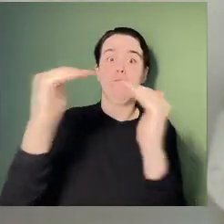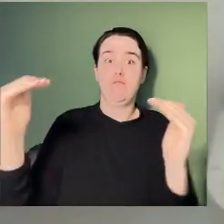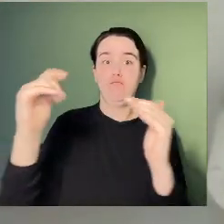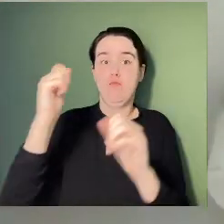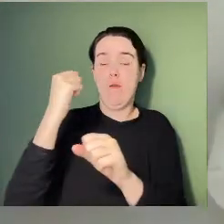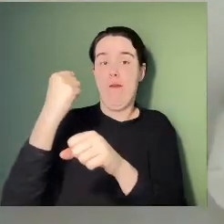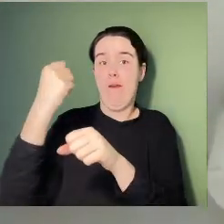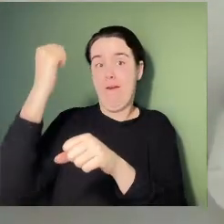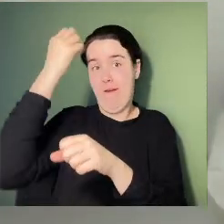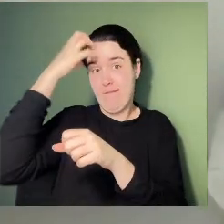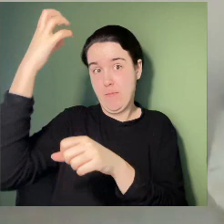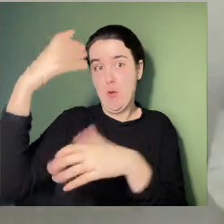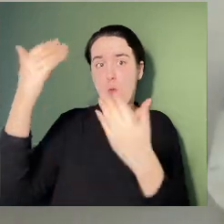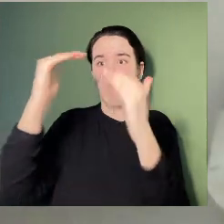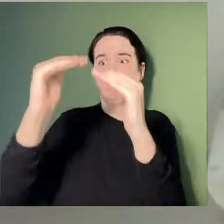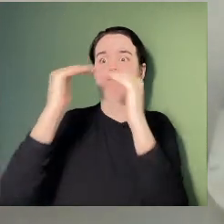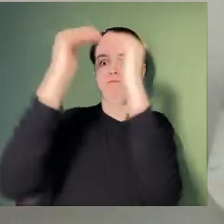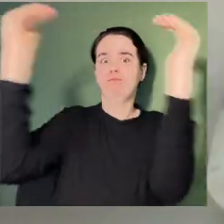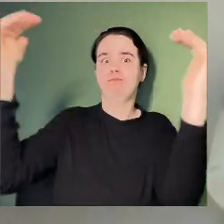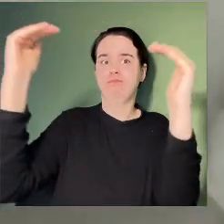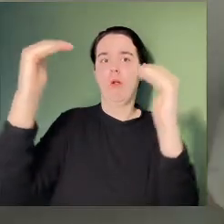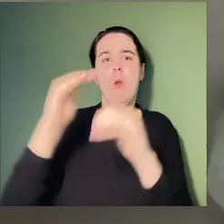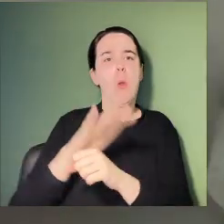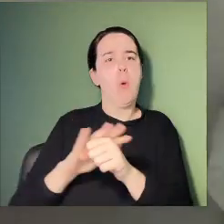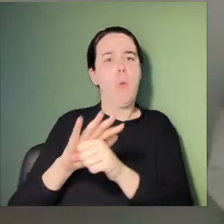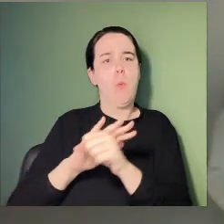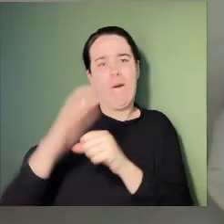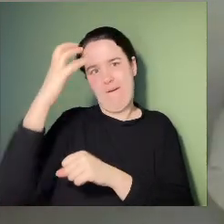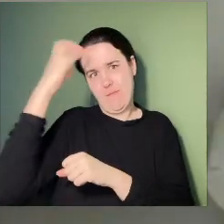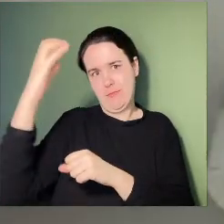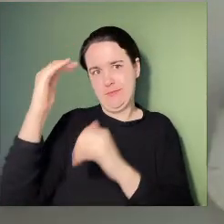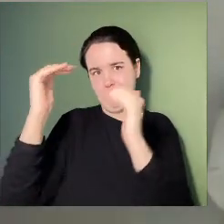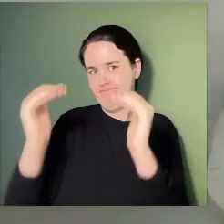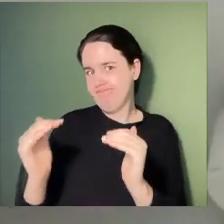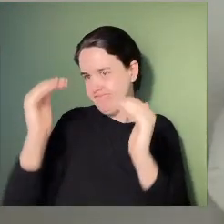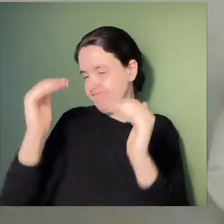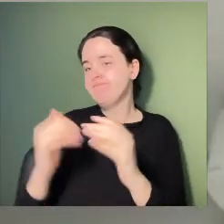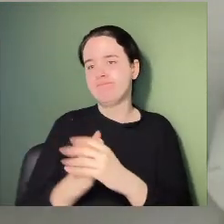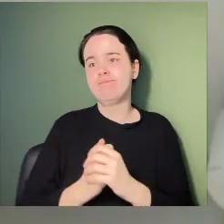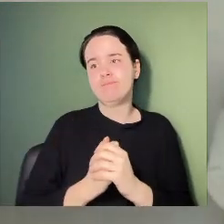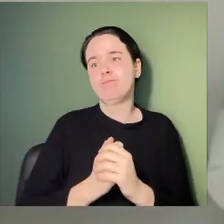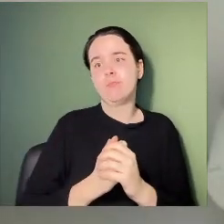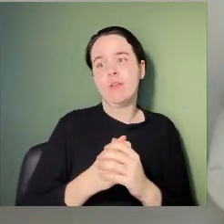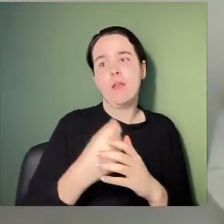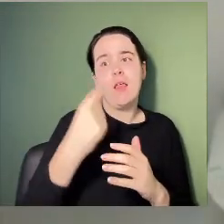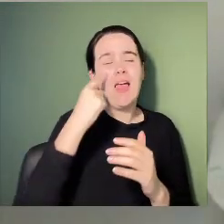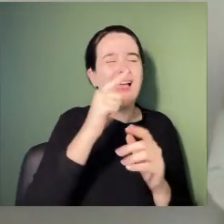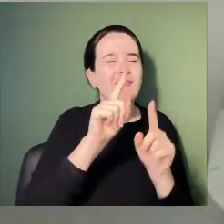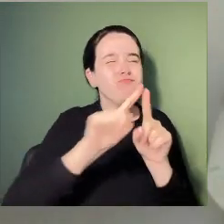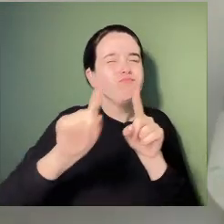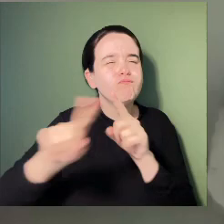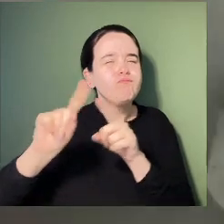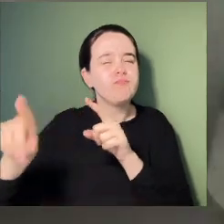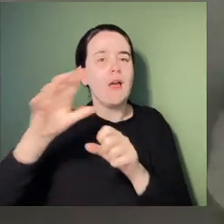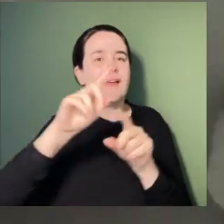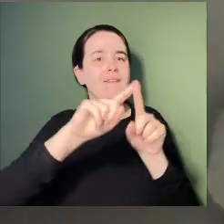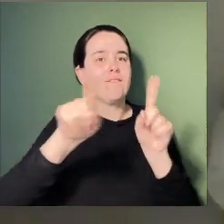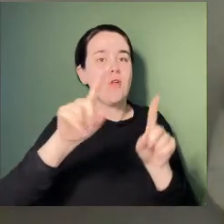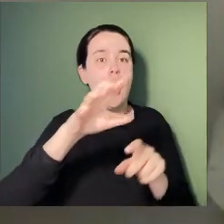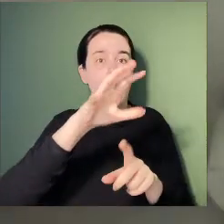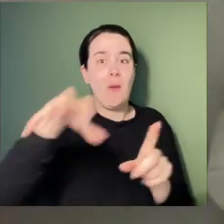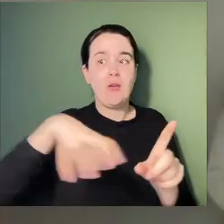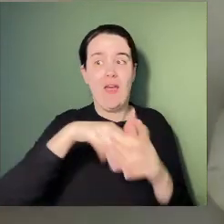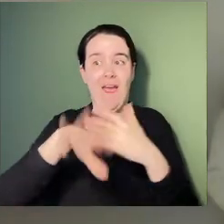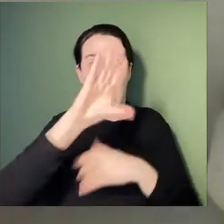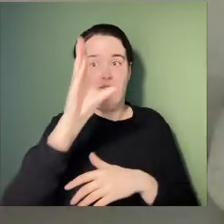level in Nigeria. We also will be scaling this project across different locations in Africa, because